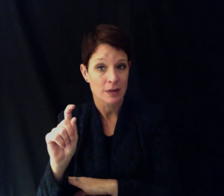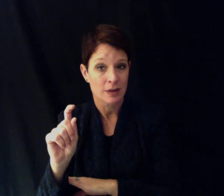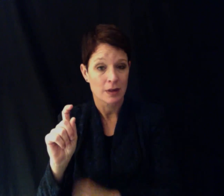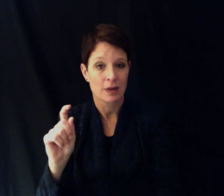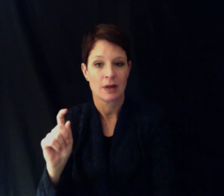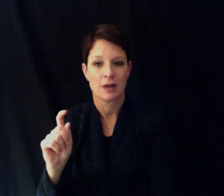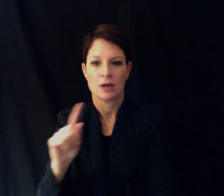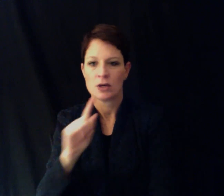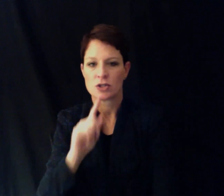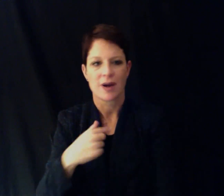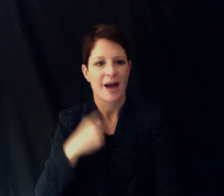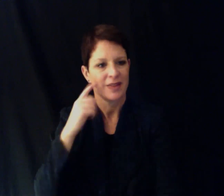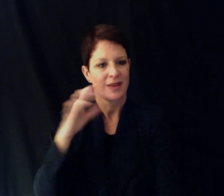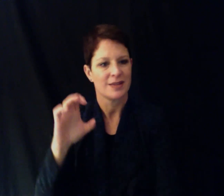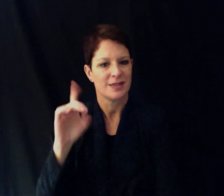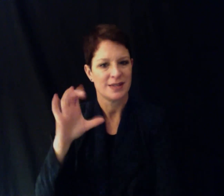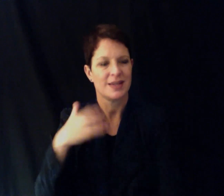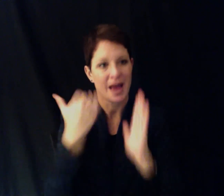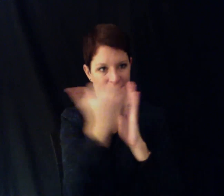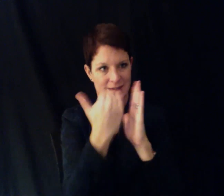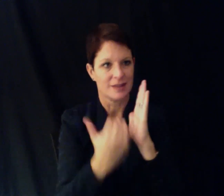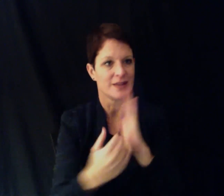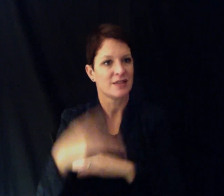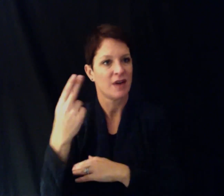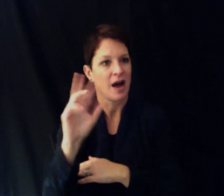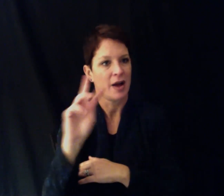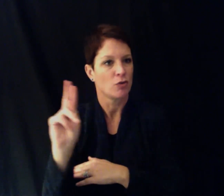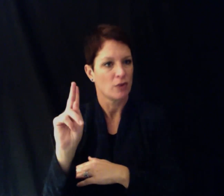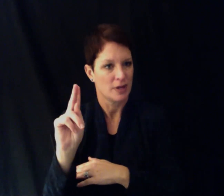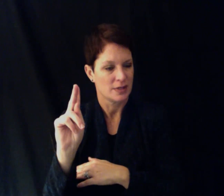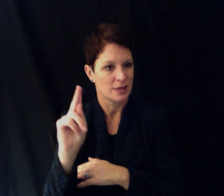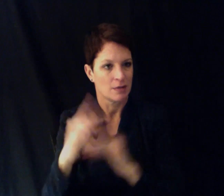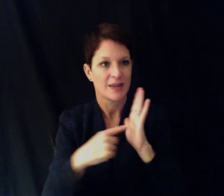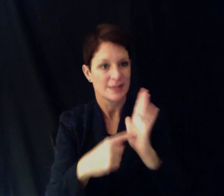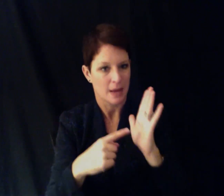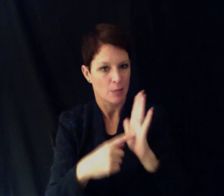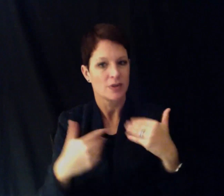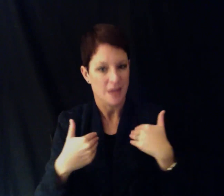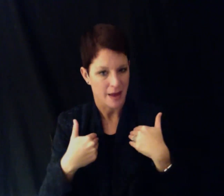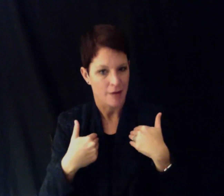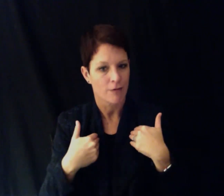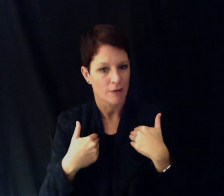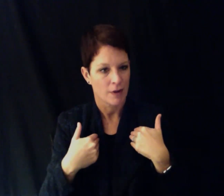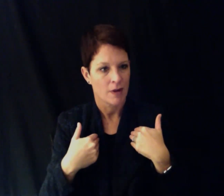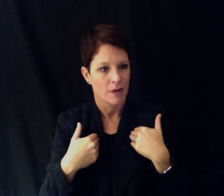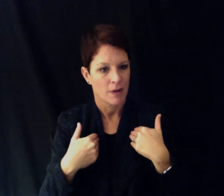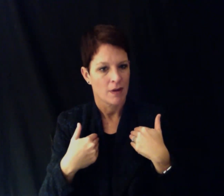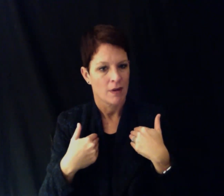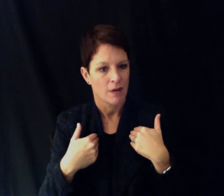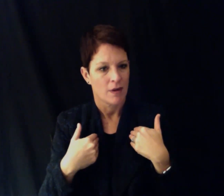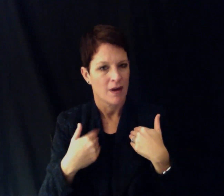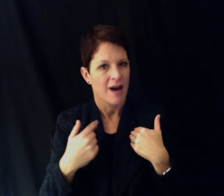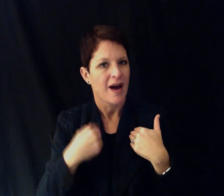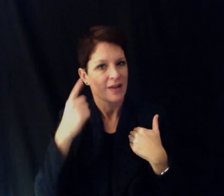Sure. I think the CDC also has a list of high-risk examples of high-risk settings. So I think